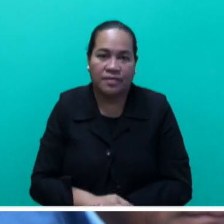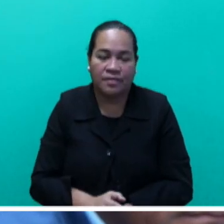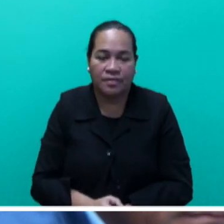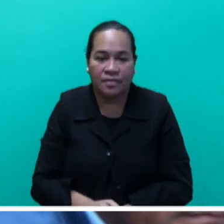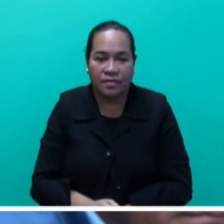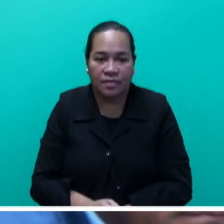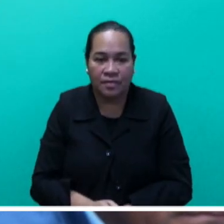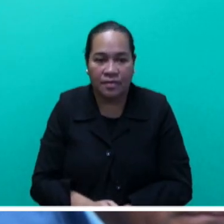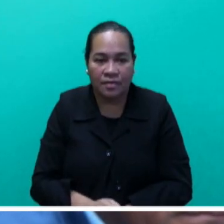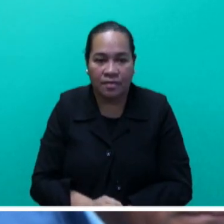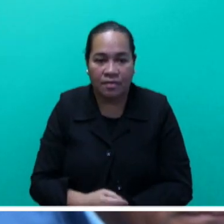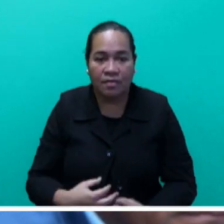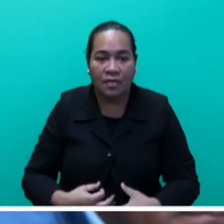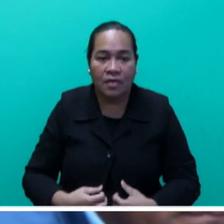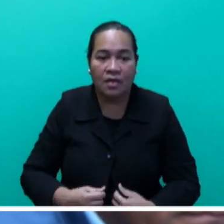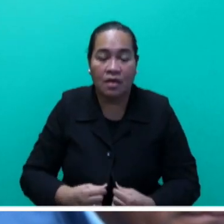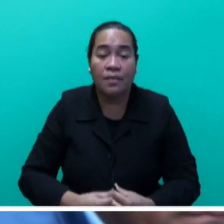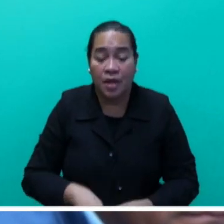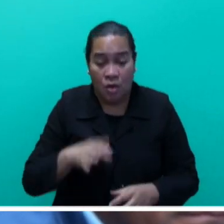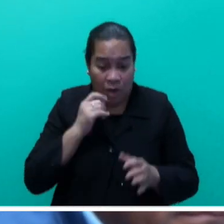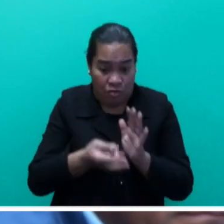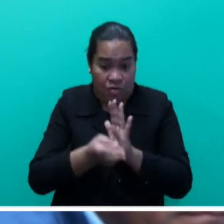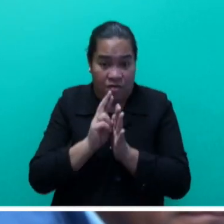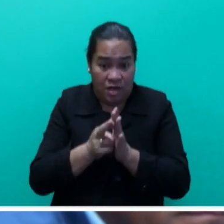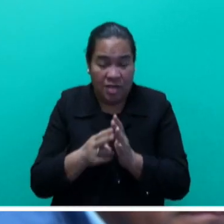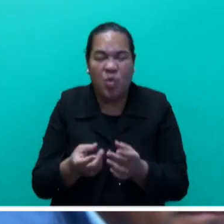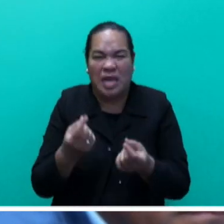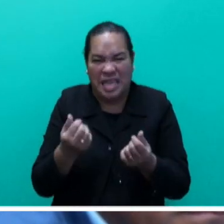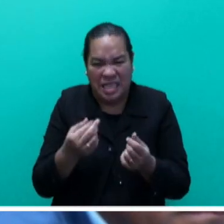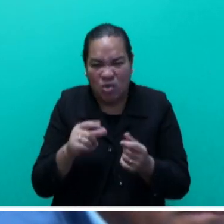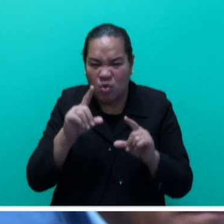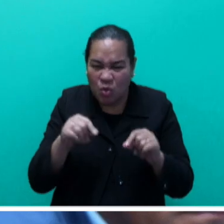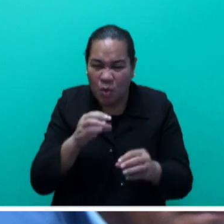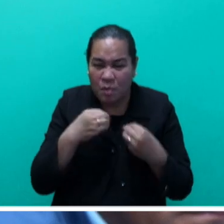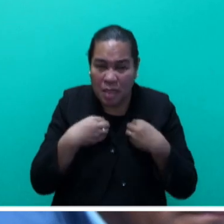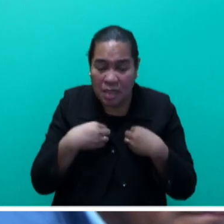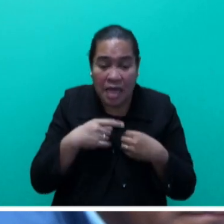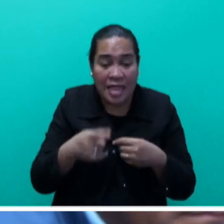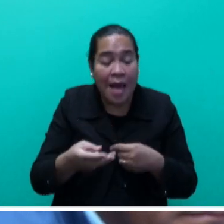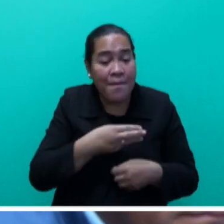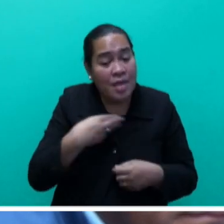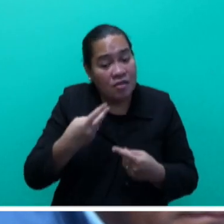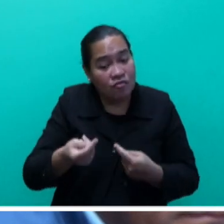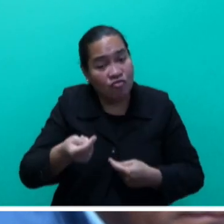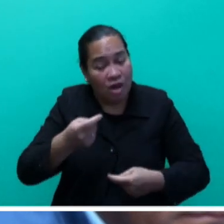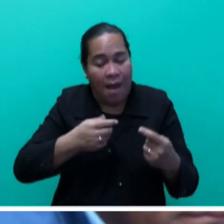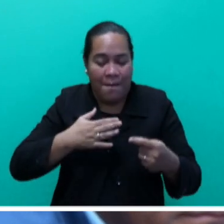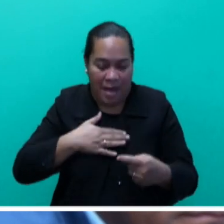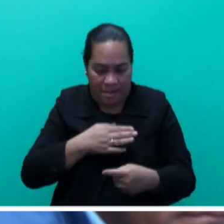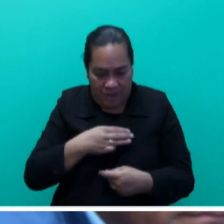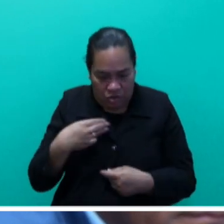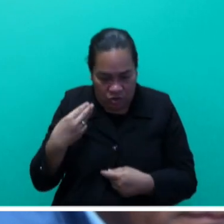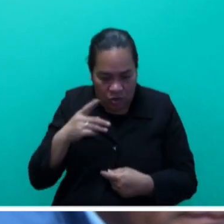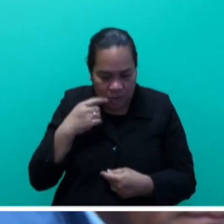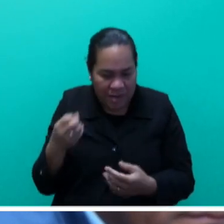Mr. Speaker, sir, in alignment with government's review on ease of doing business led by the Ministry of Trade, my ministry has reviewed the effectiveness of the